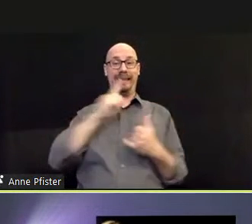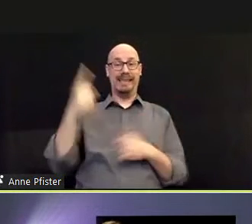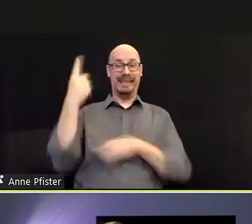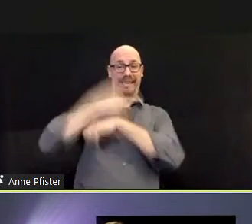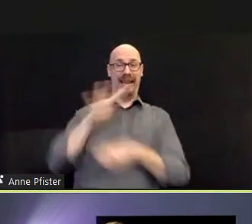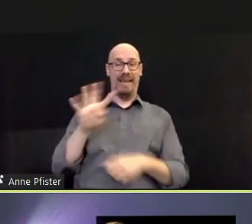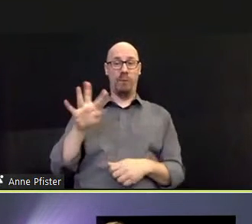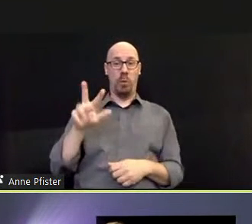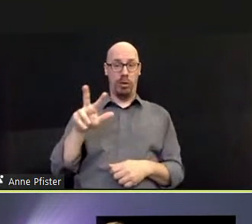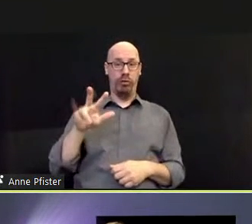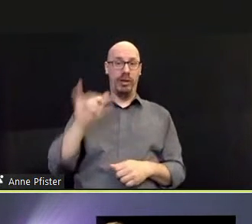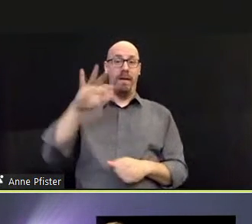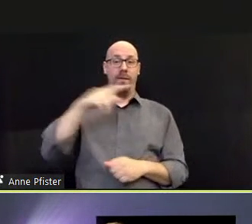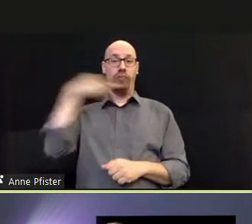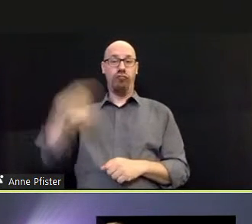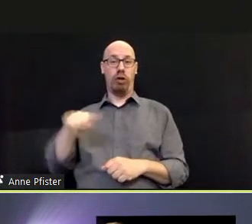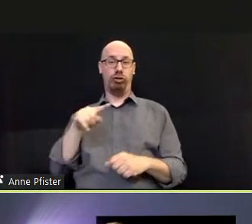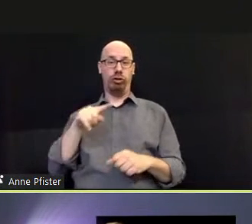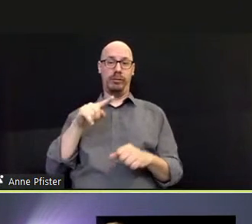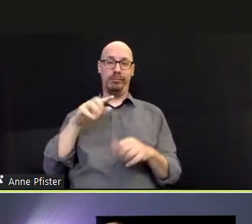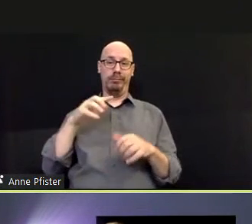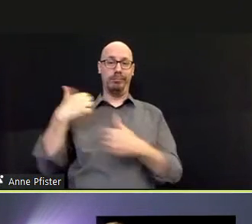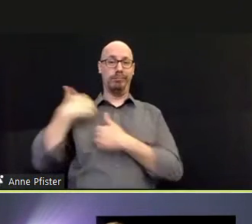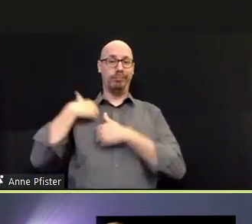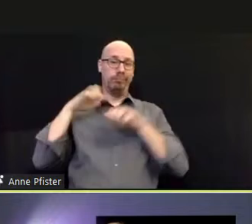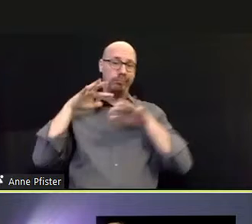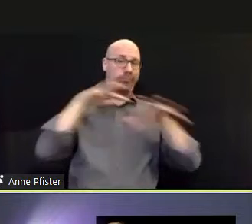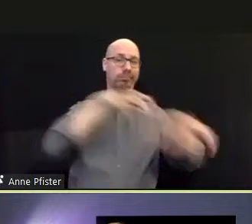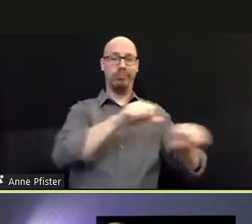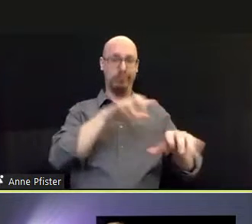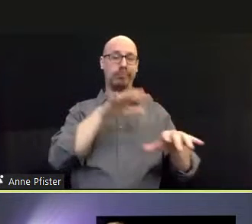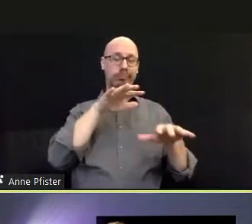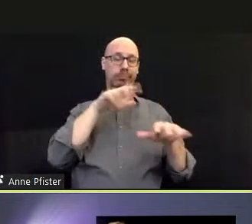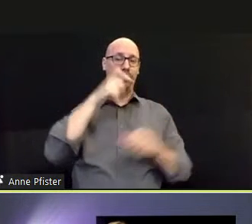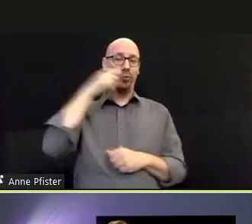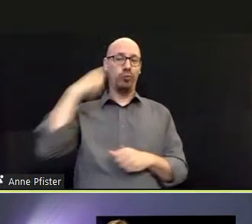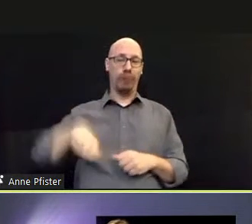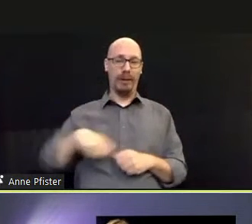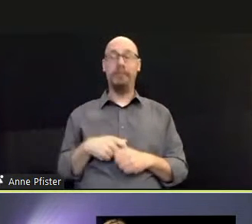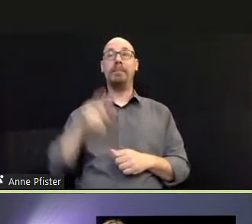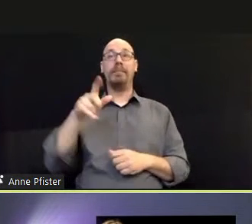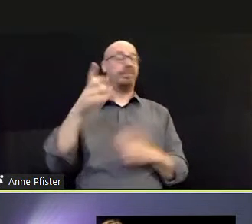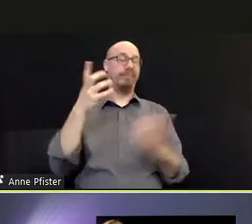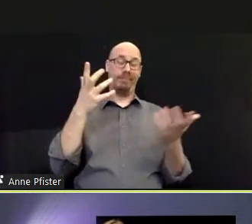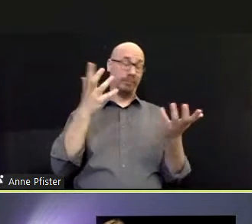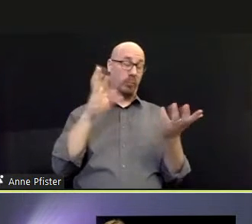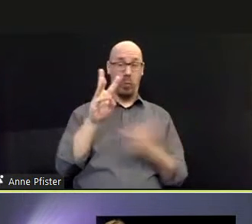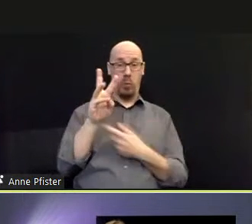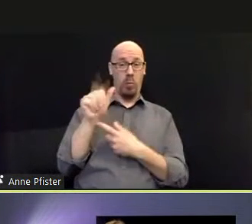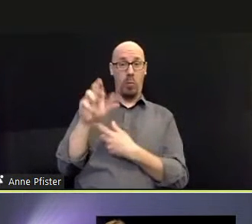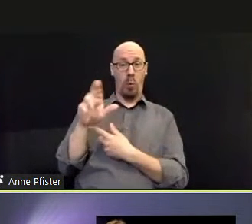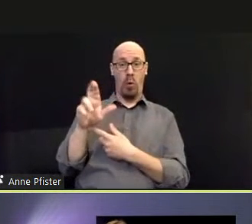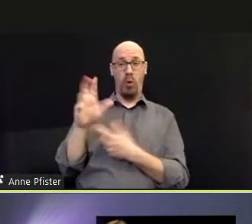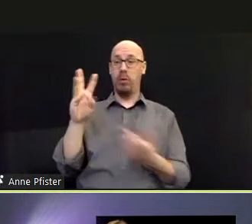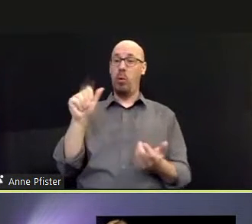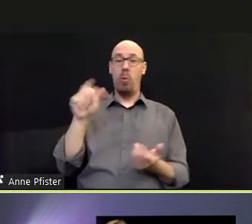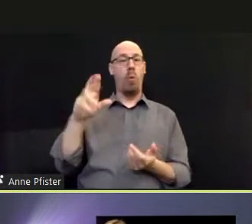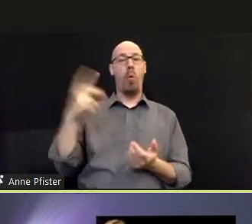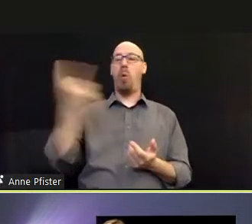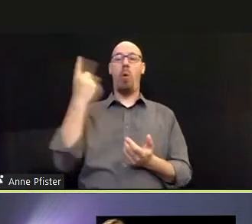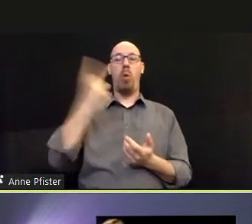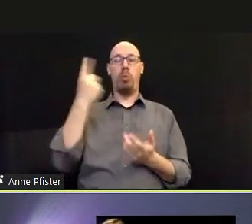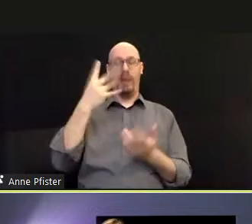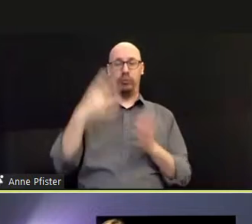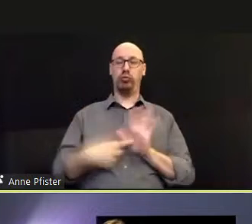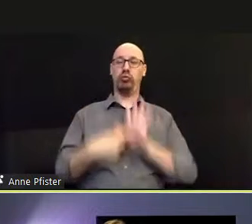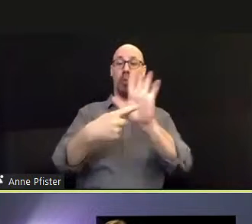43 of the Russian invasion of Ukraine. Like all wars, this one has brought out the best and worst in people